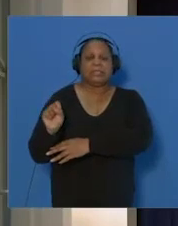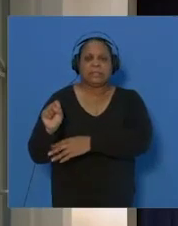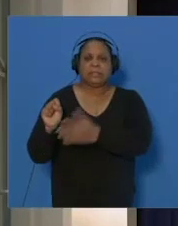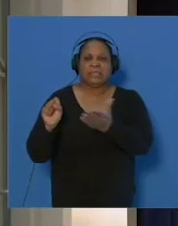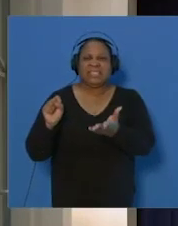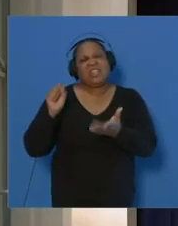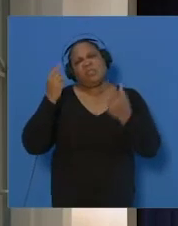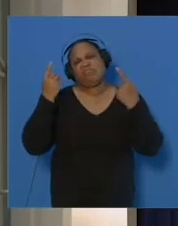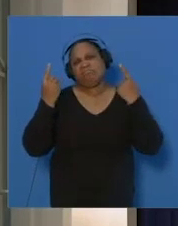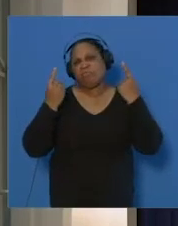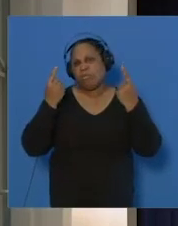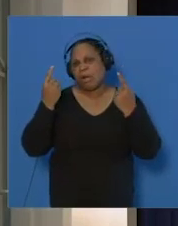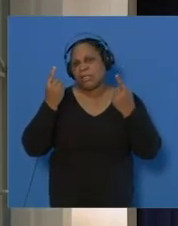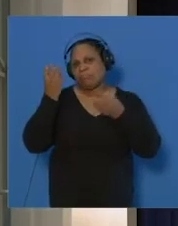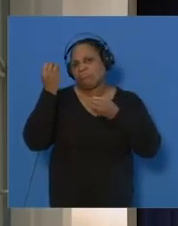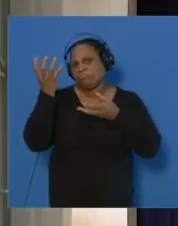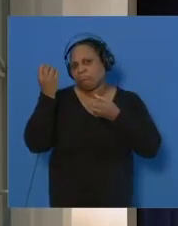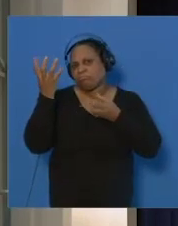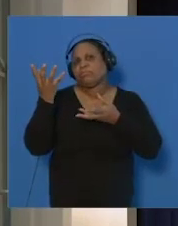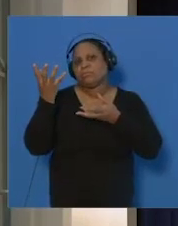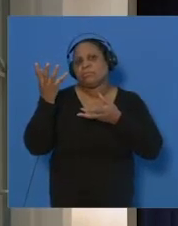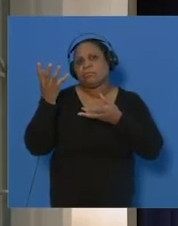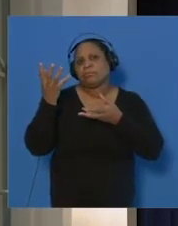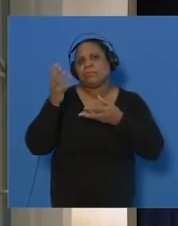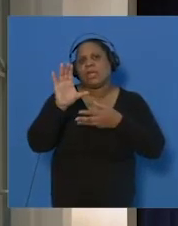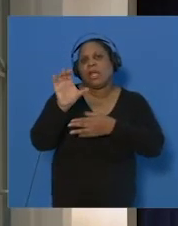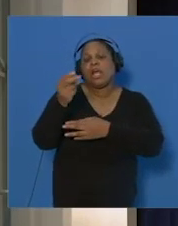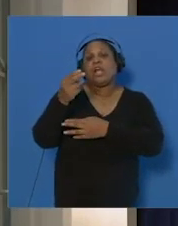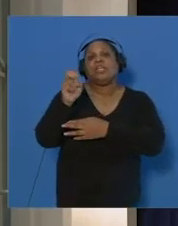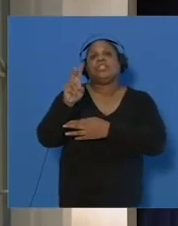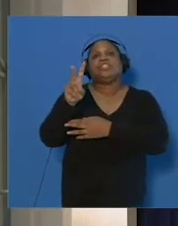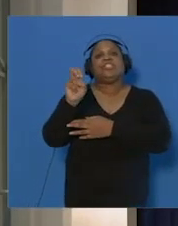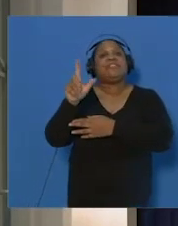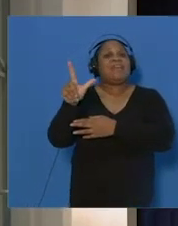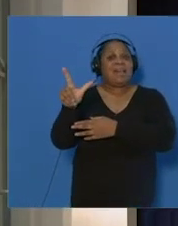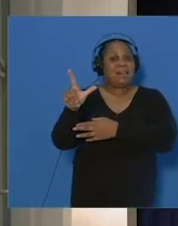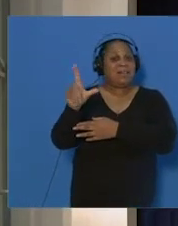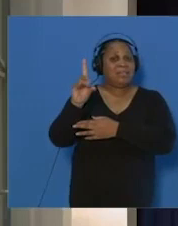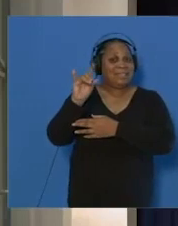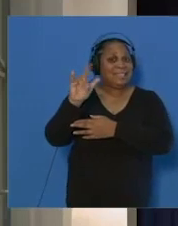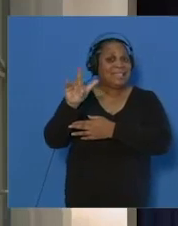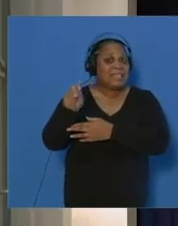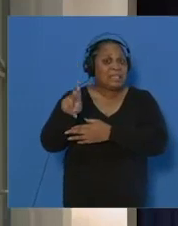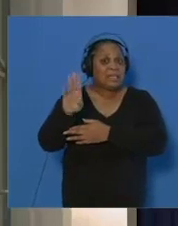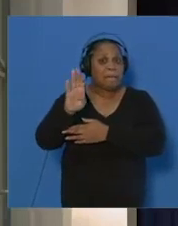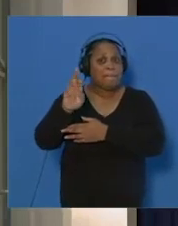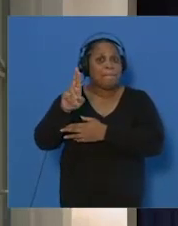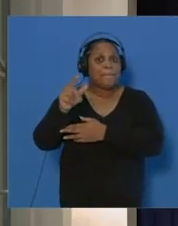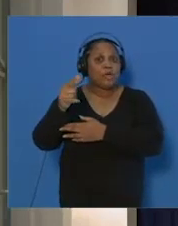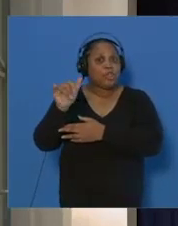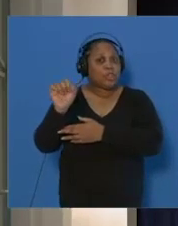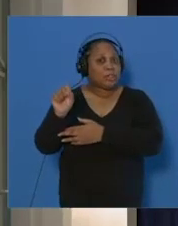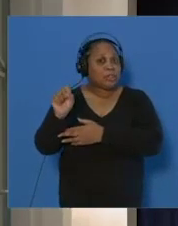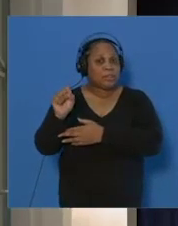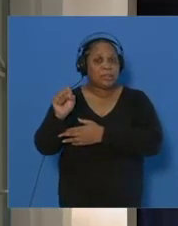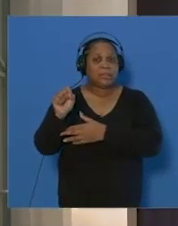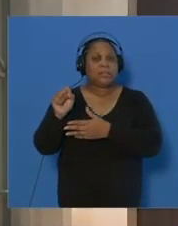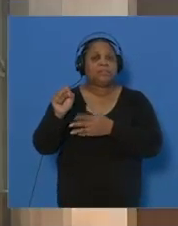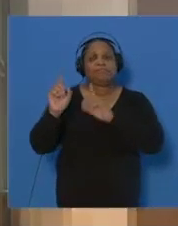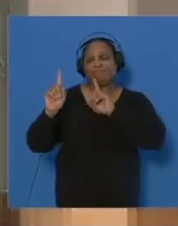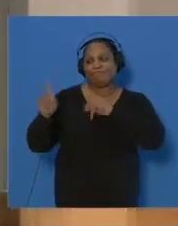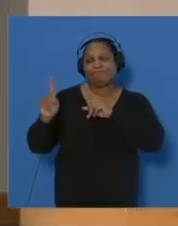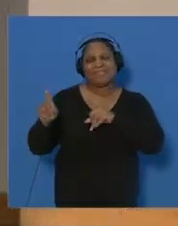any updates concerning Cheval Dylan Burgess, if you could give any from last Monday's press conference. It is still an active